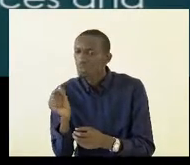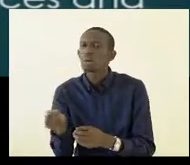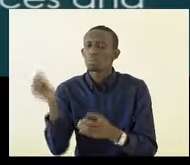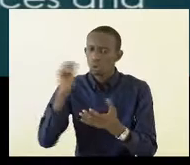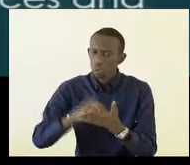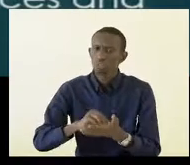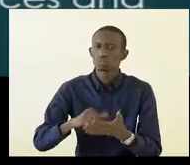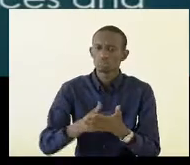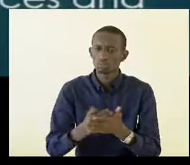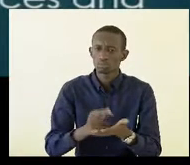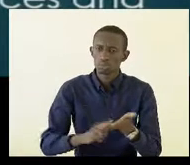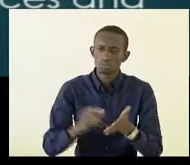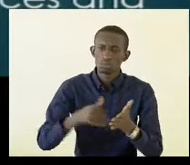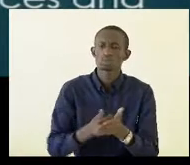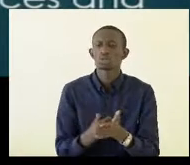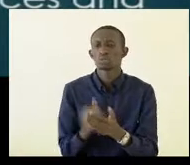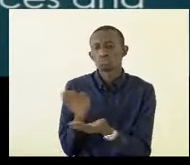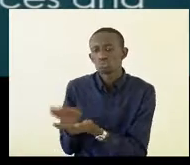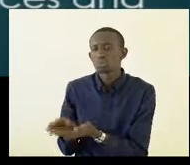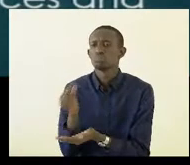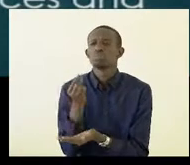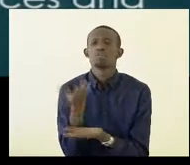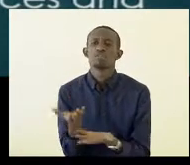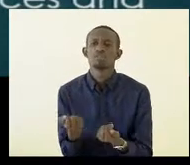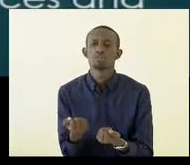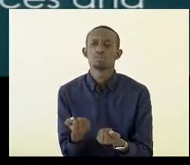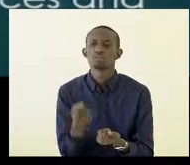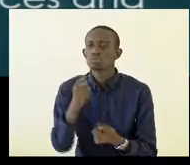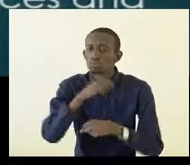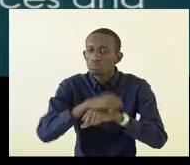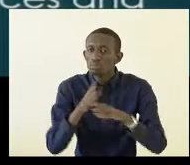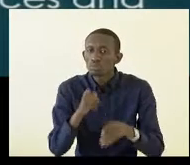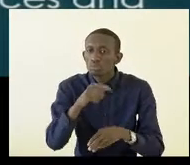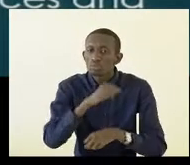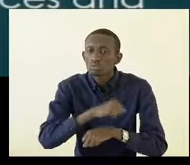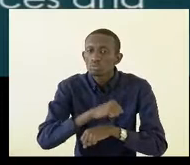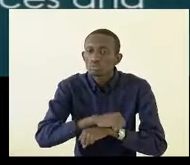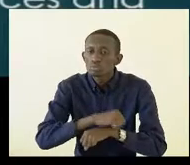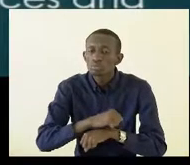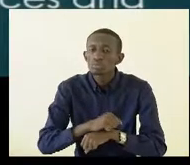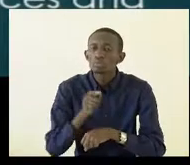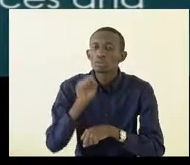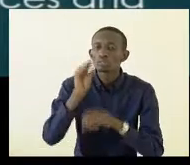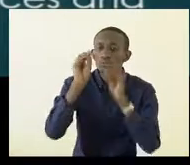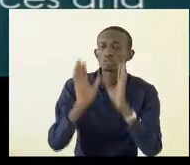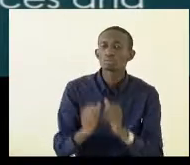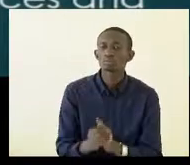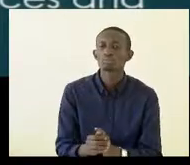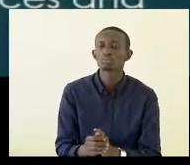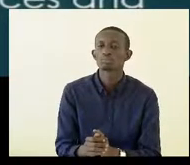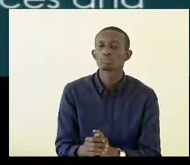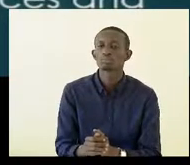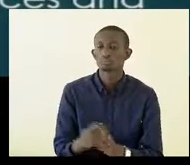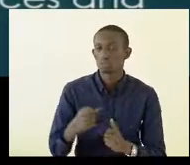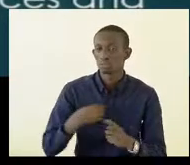have. Students, when you're at school, or even ask the teachers, I'm a teacher myself, but I don't remember the time I've